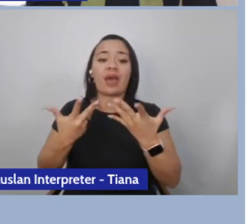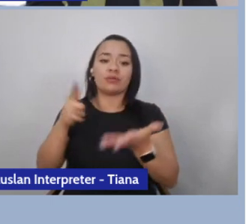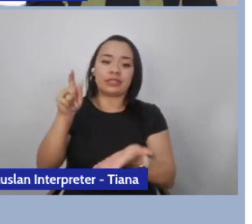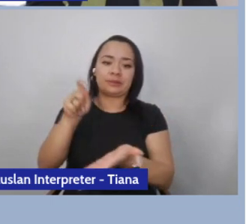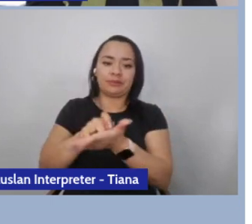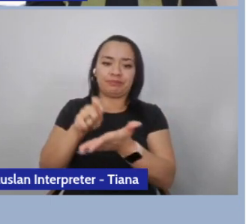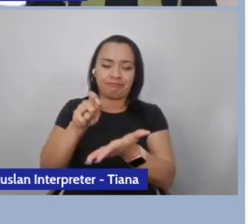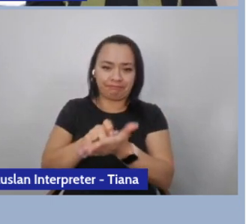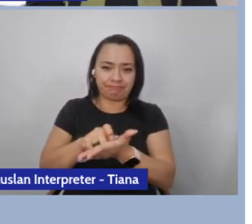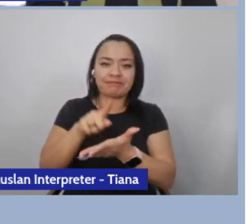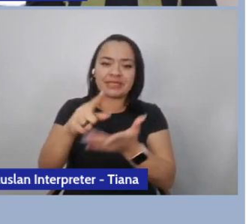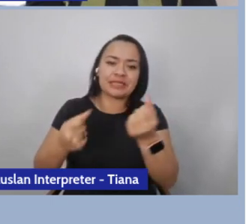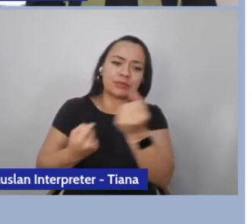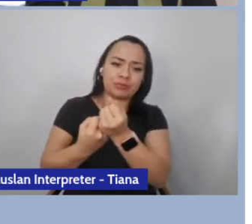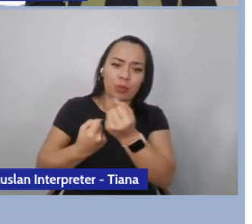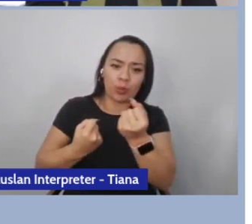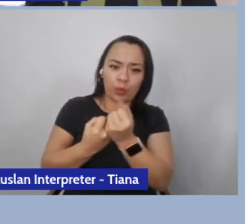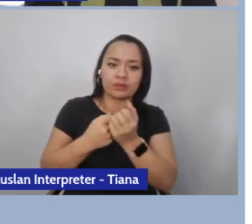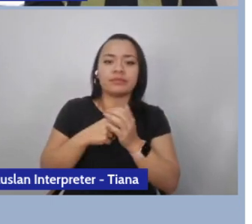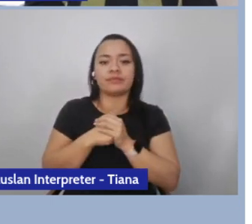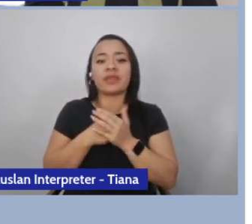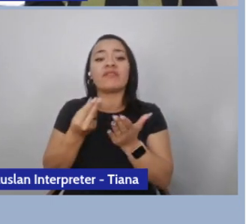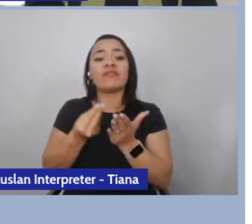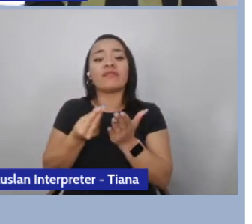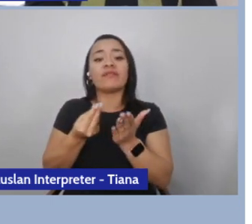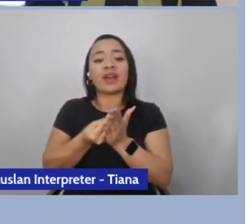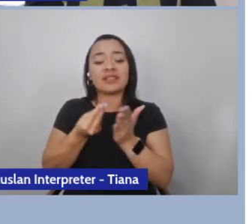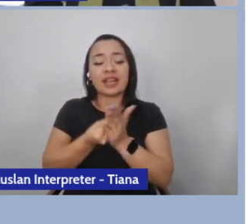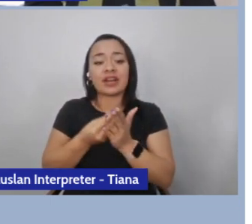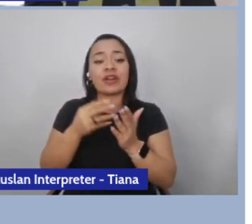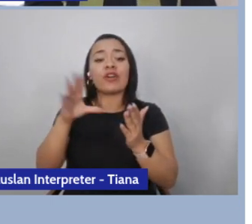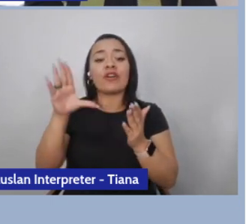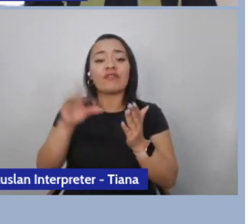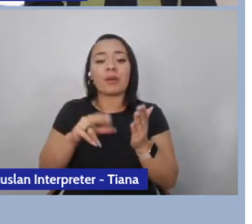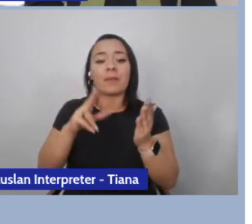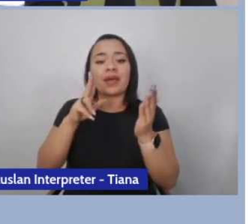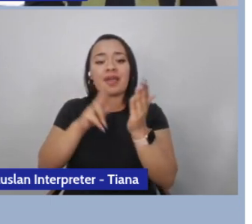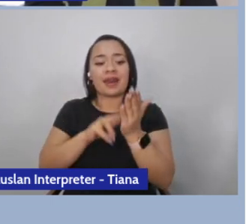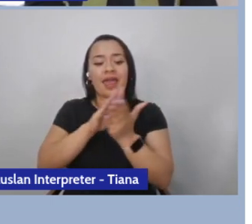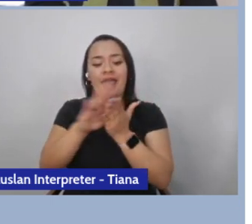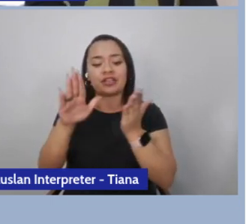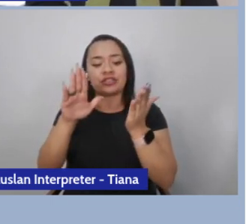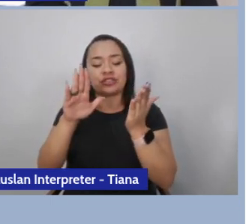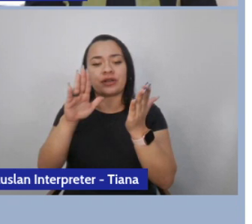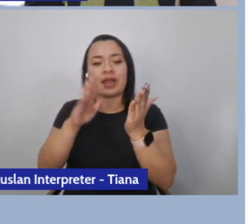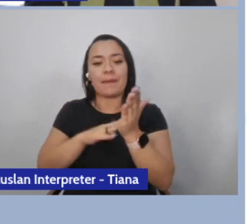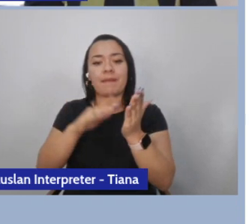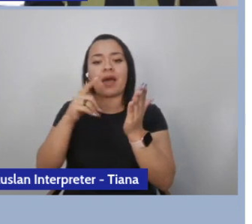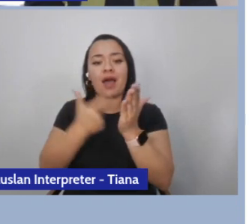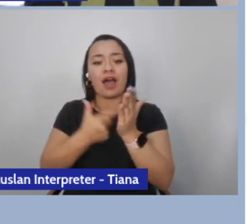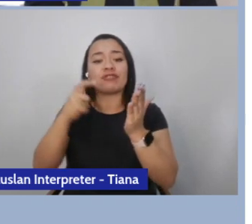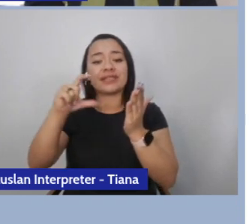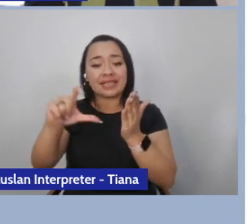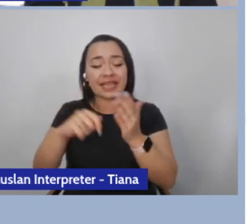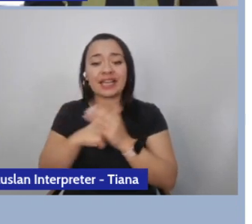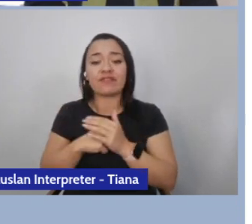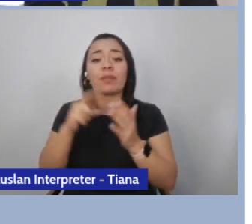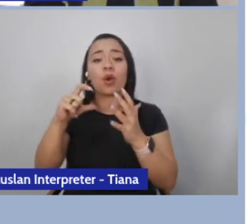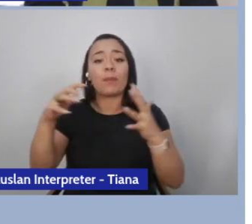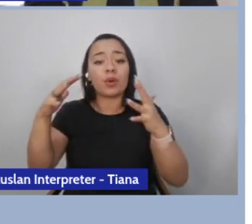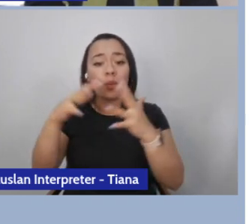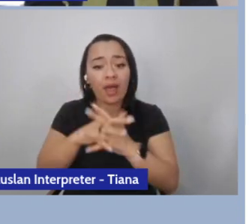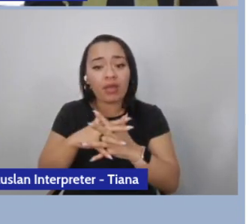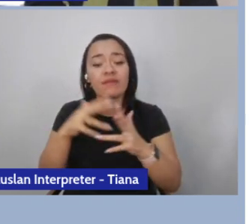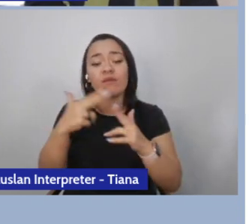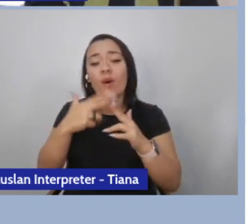industry support. We've had funding from the NHMRC and the Commonwealth Department of Health and Aging. We've had absolutely outstanding support